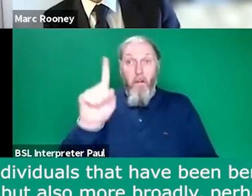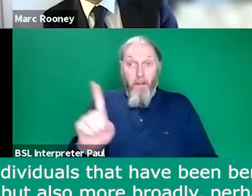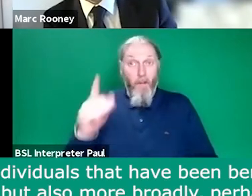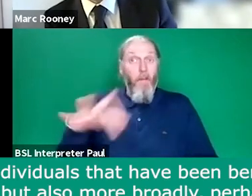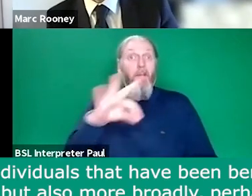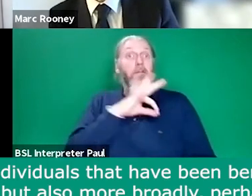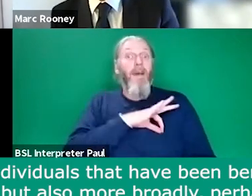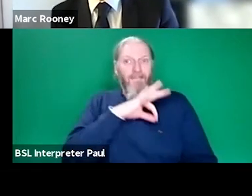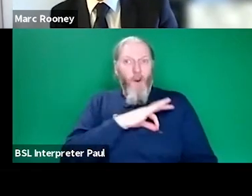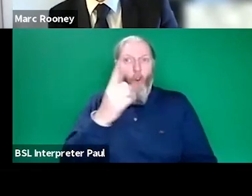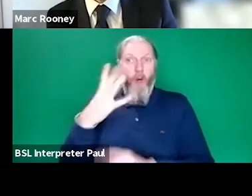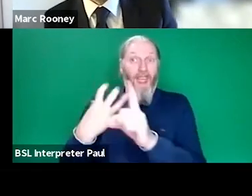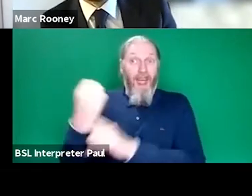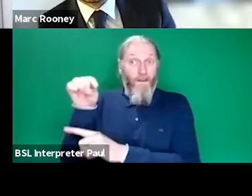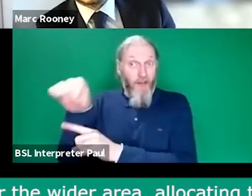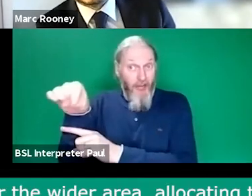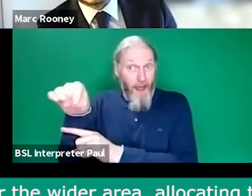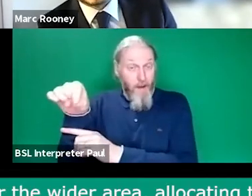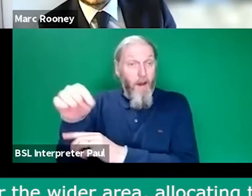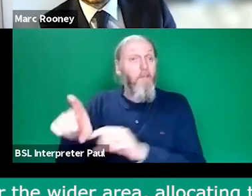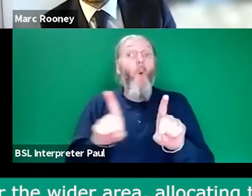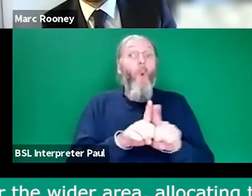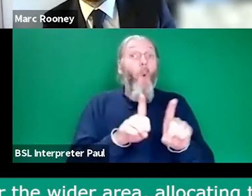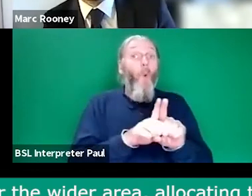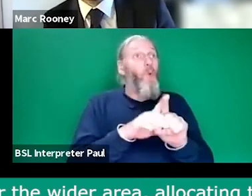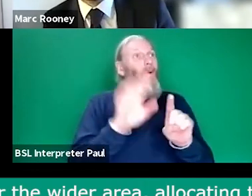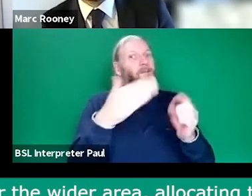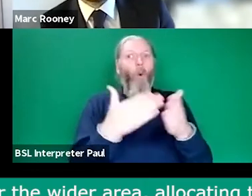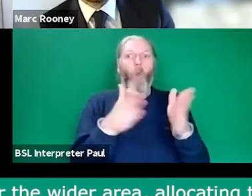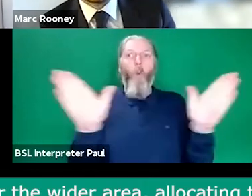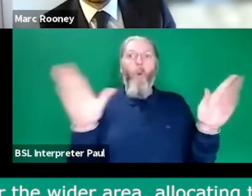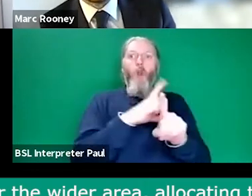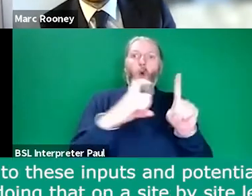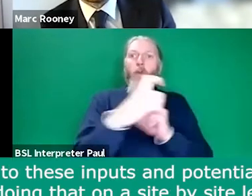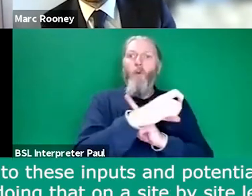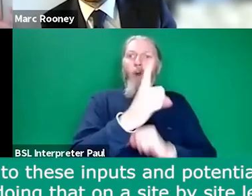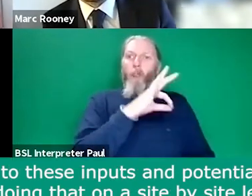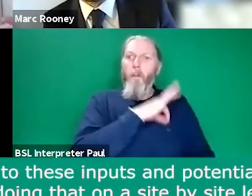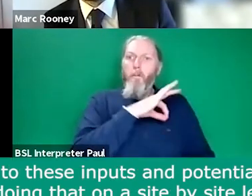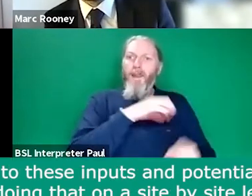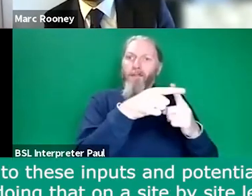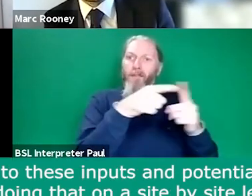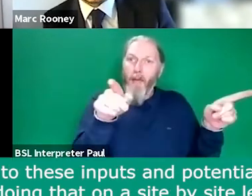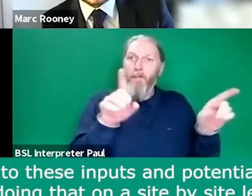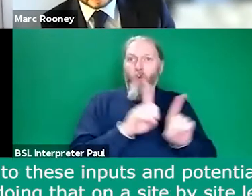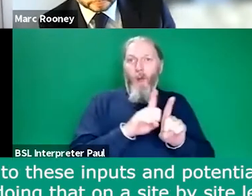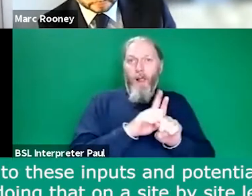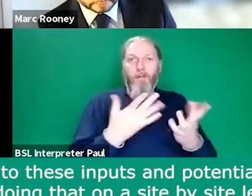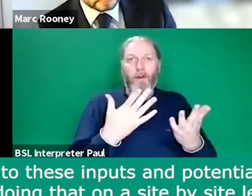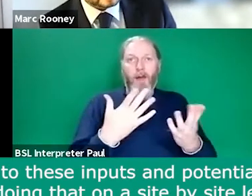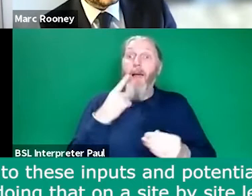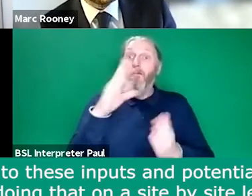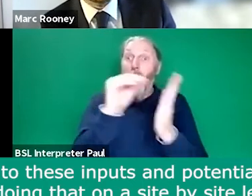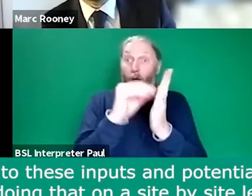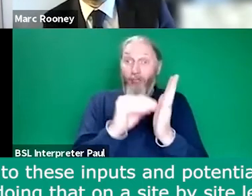more broadly, perhaps for the wider area, allocating those to these inputs, and potentially